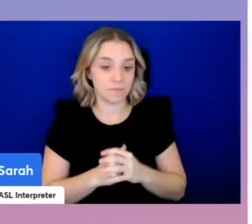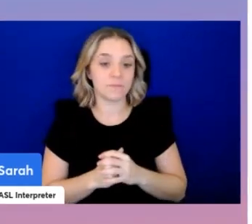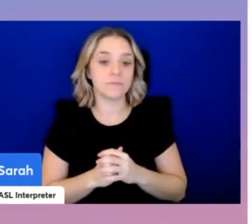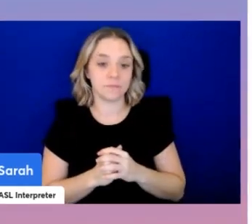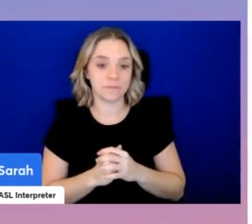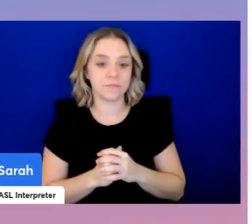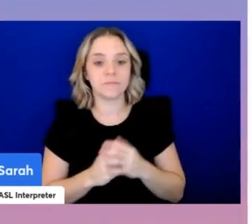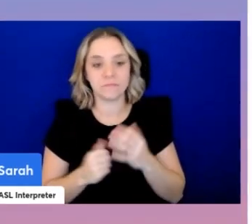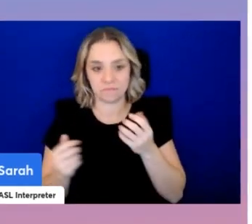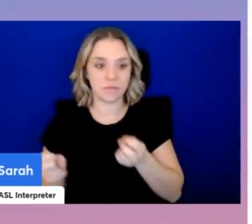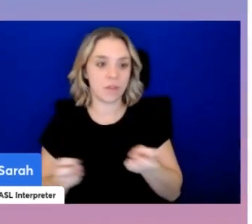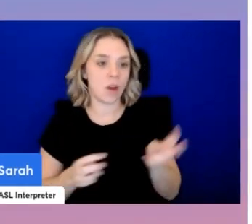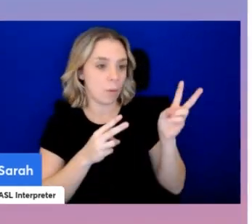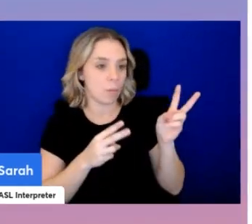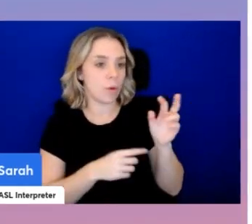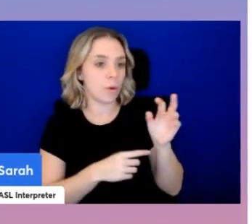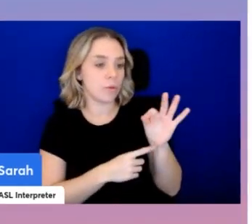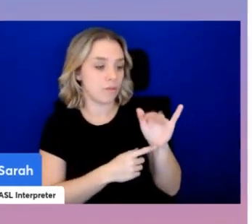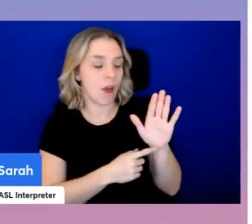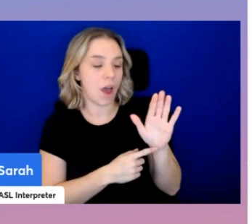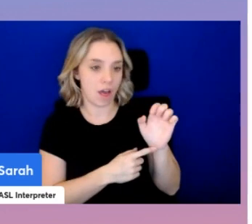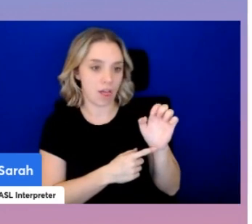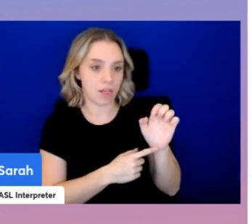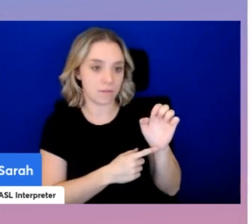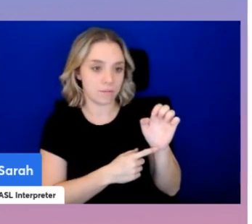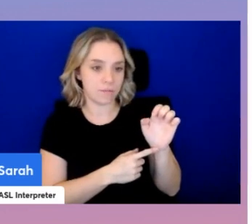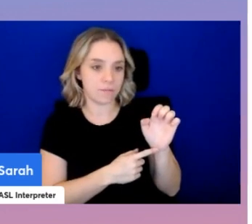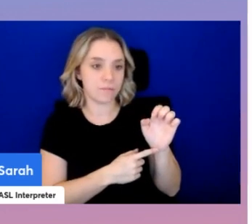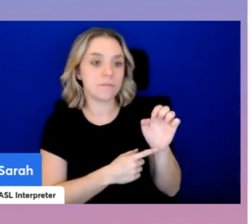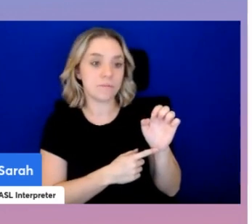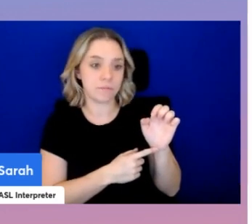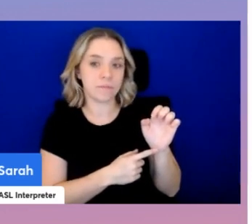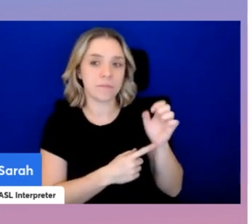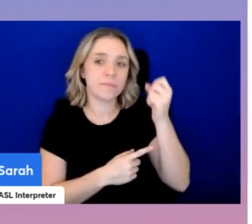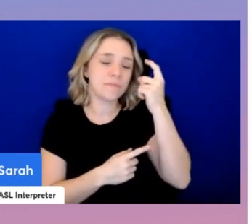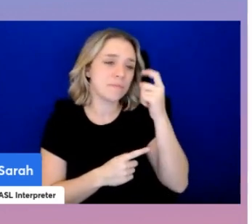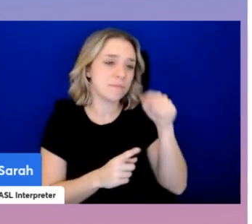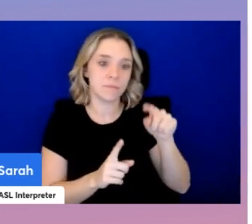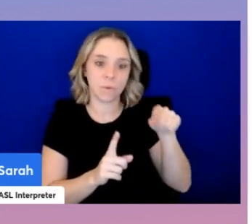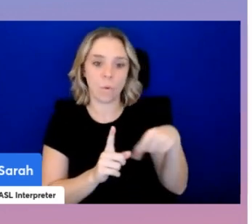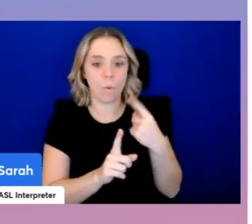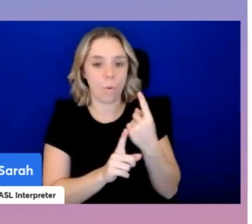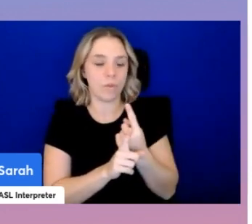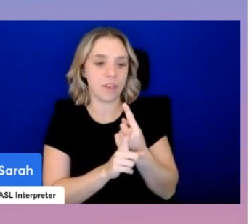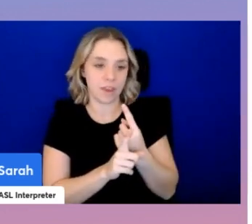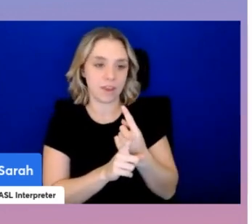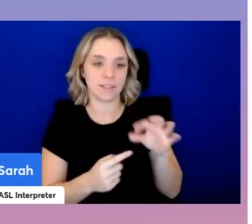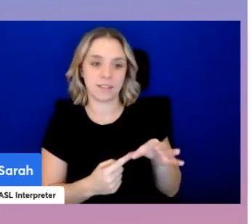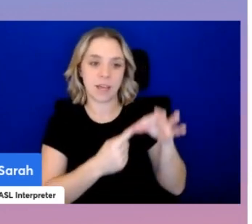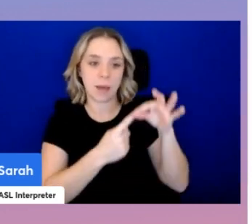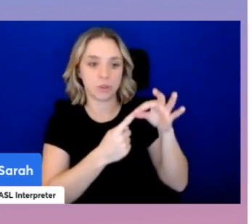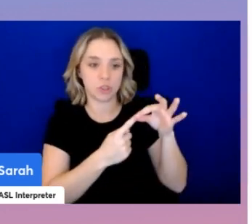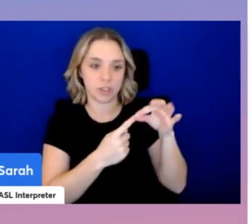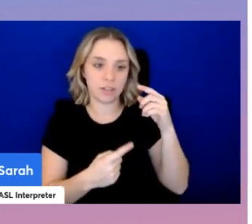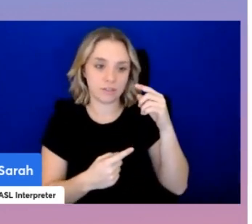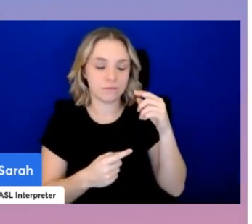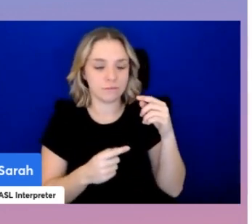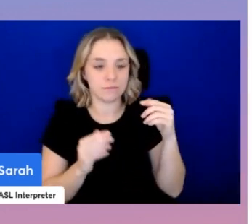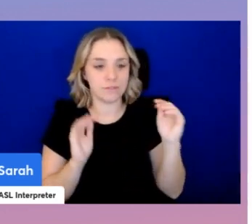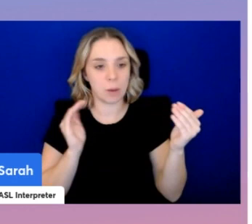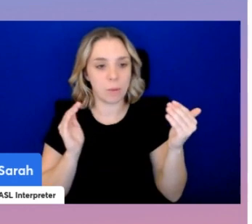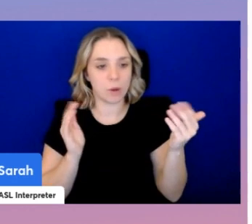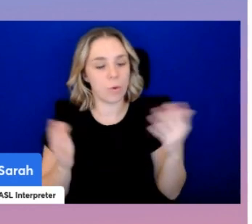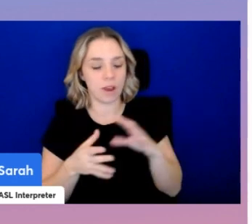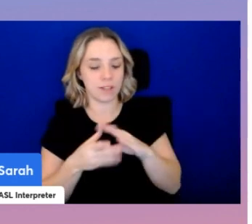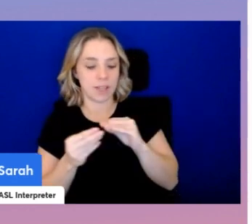we upload that file. Upload that file, and this is the only exception to what I said previously, where the